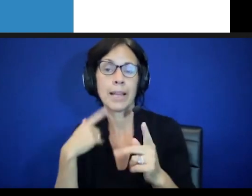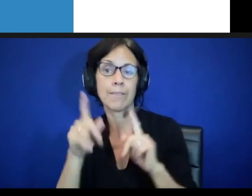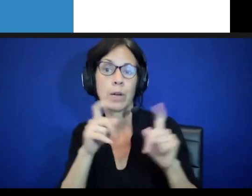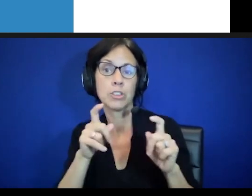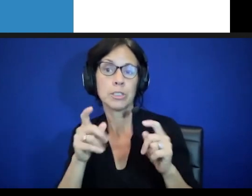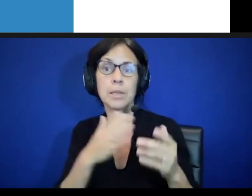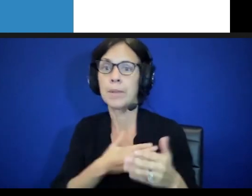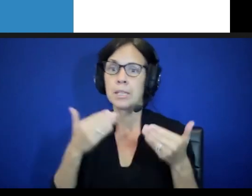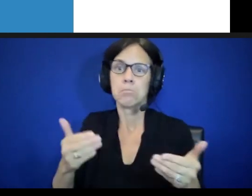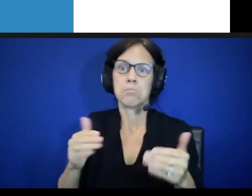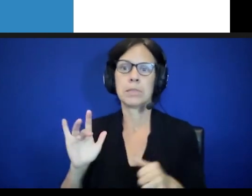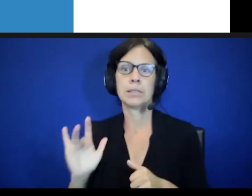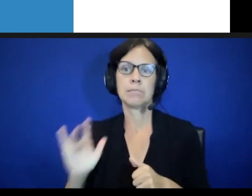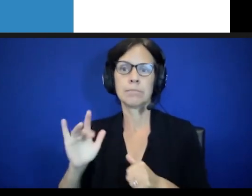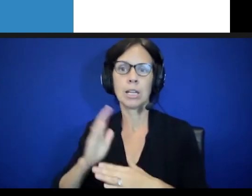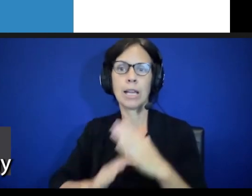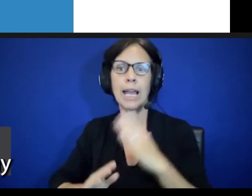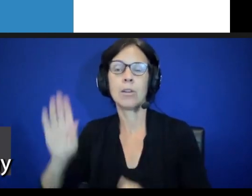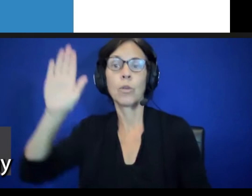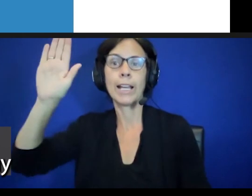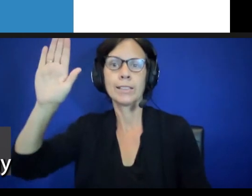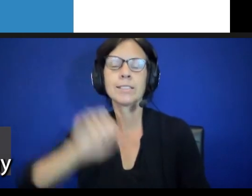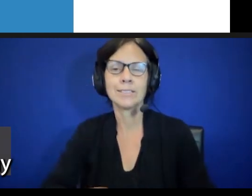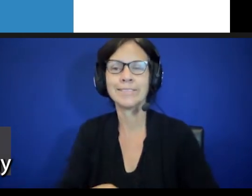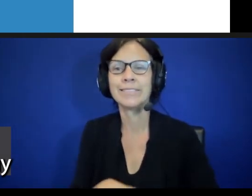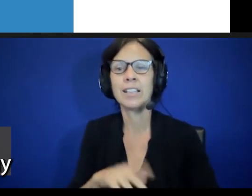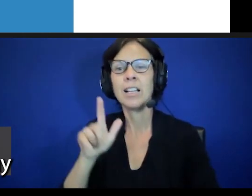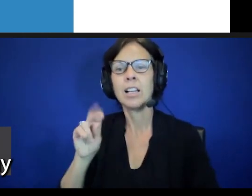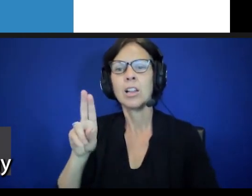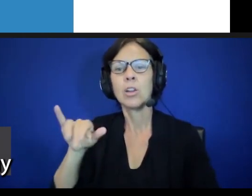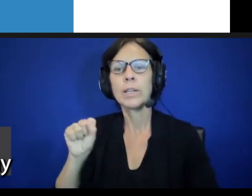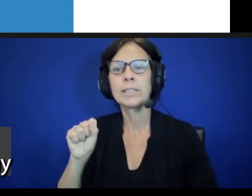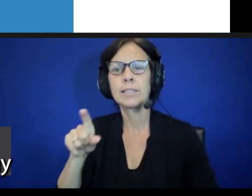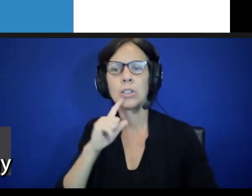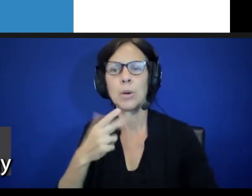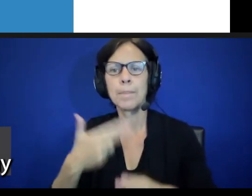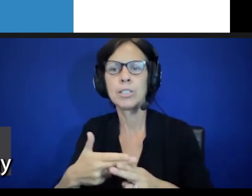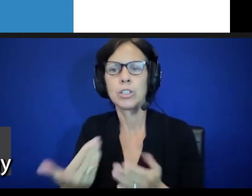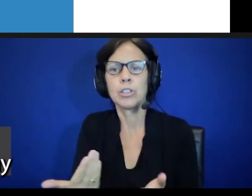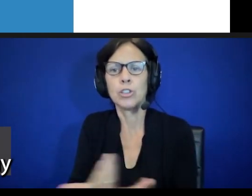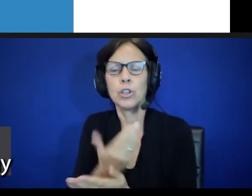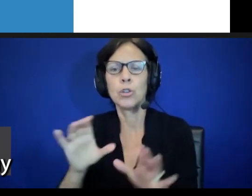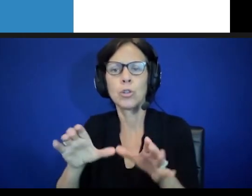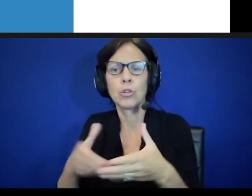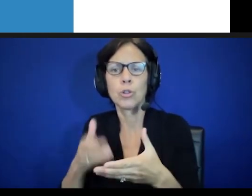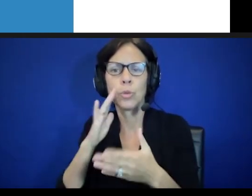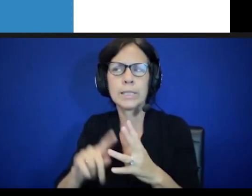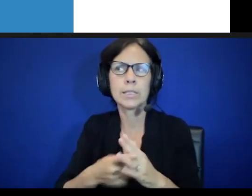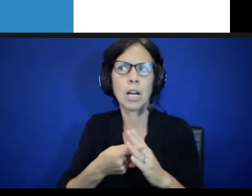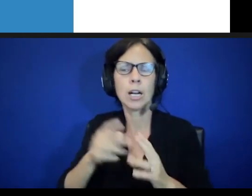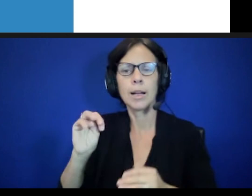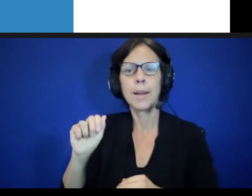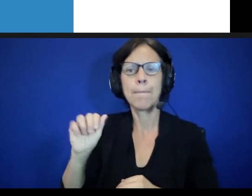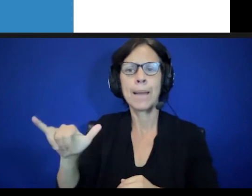the chat box. But Louis, you mentioned that your new group will start here in May. How